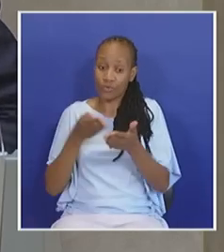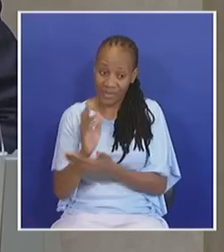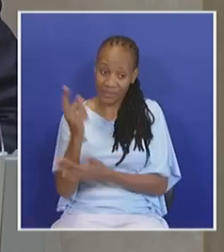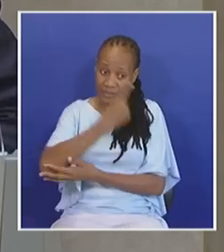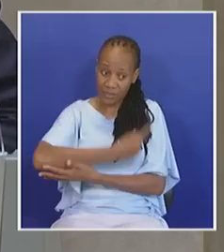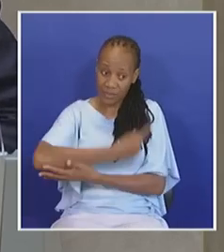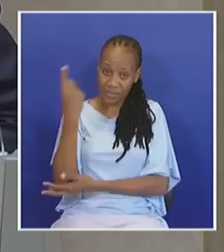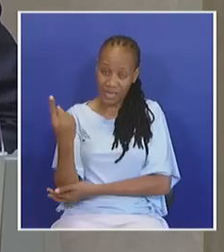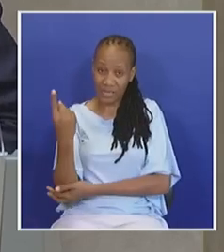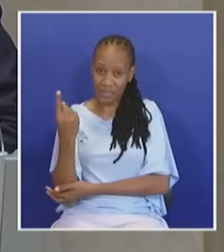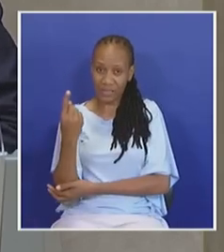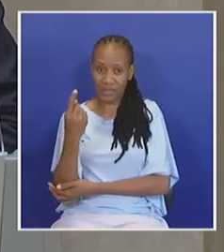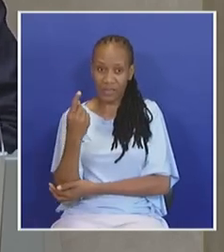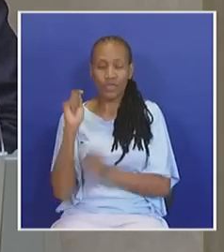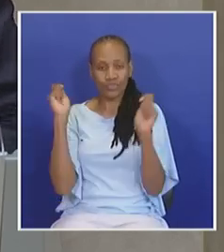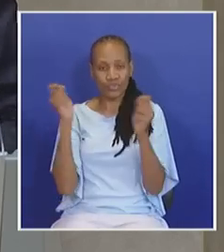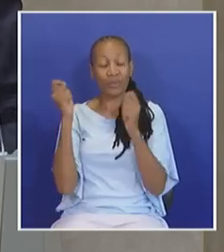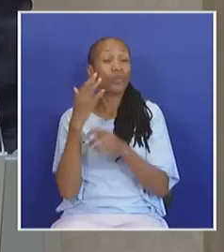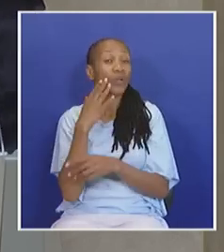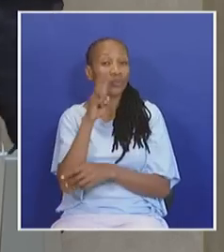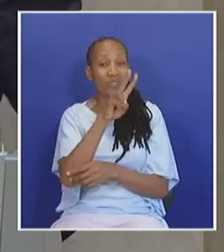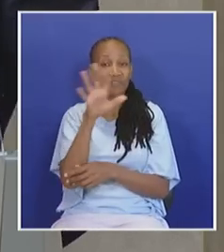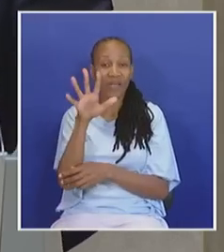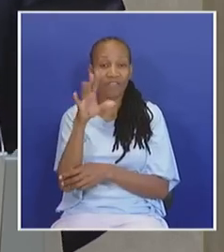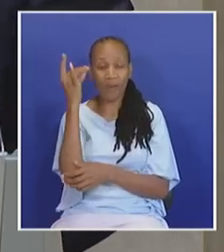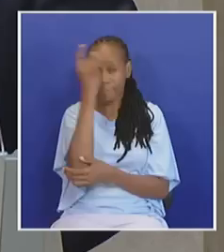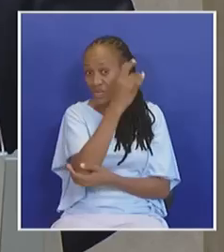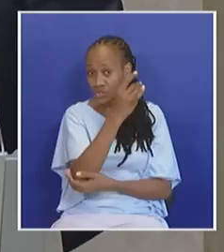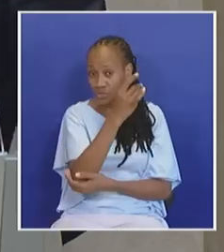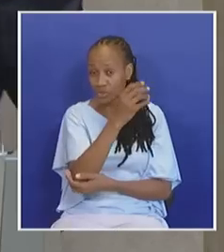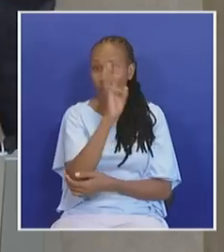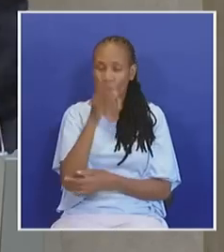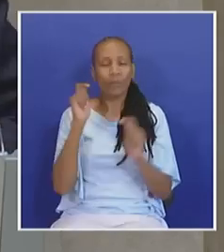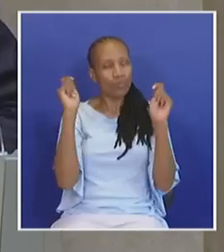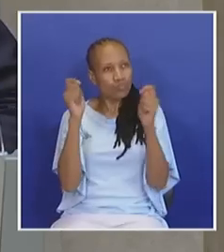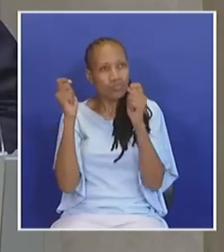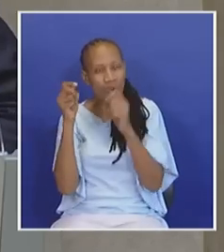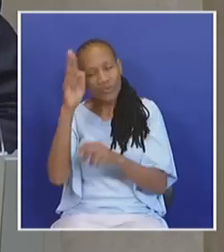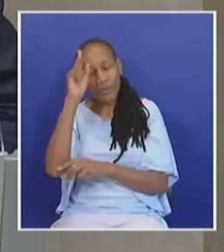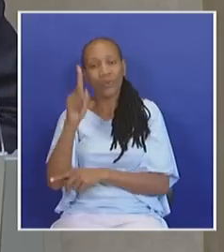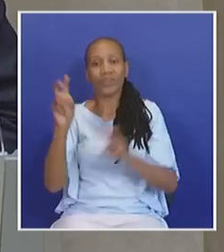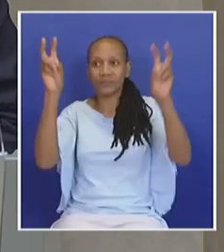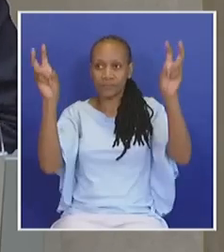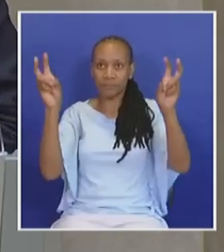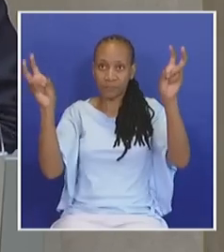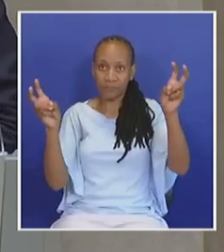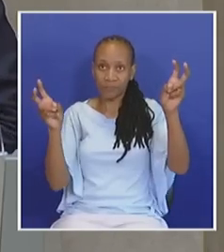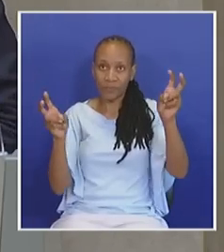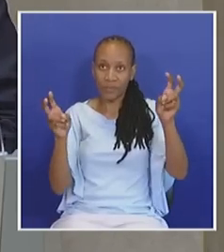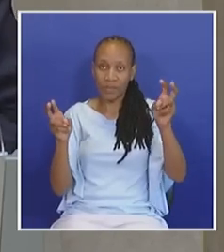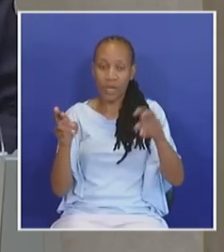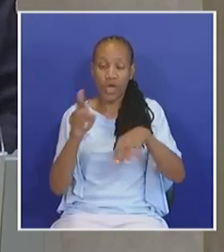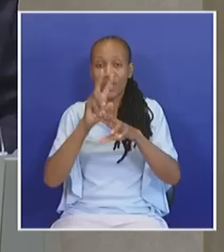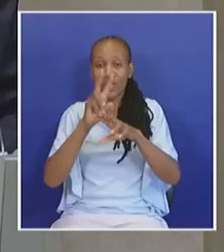on 21st March will be commemorated under the slogan, and I quote, "No to